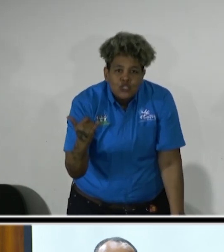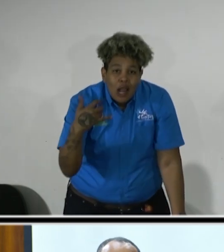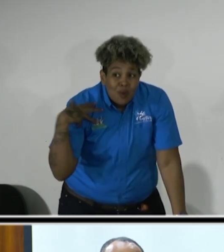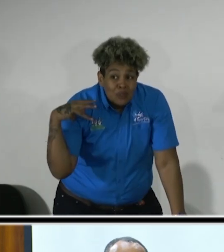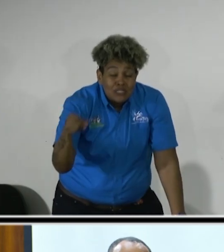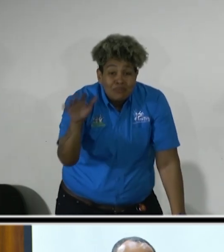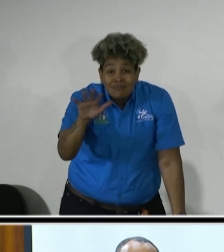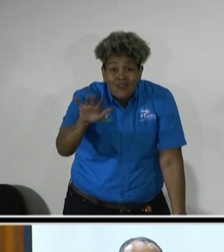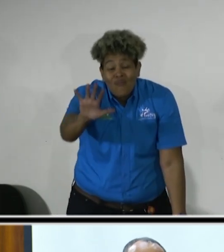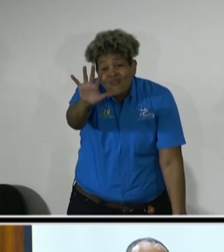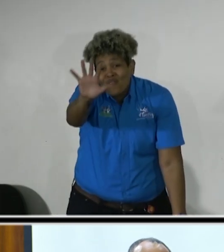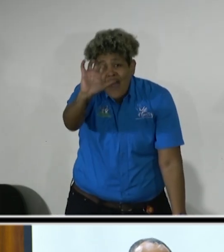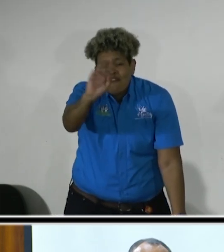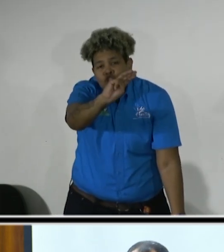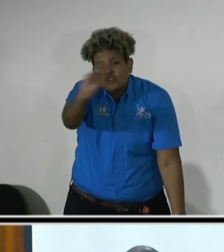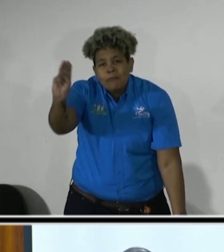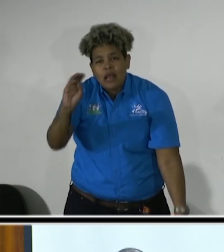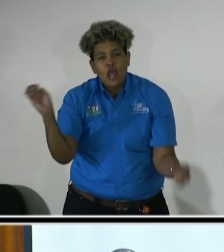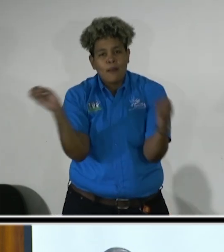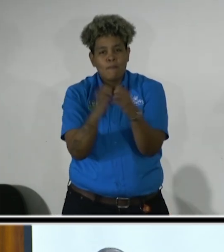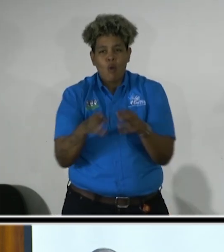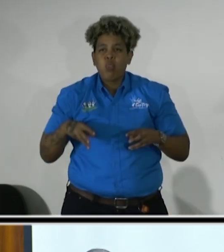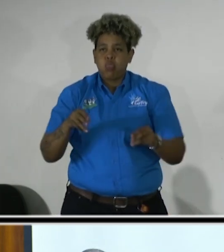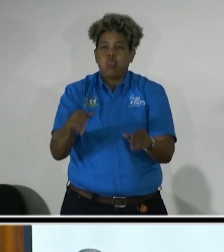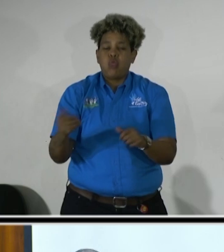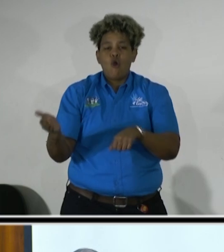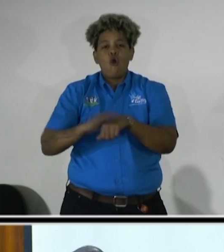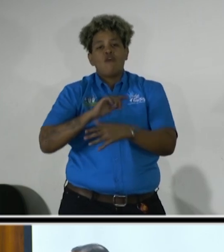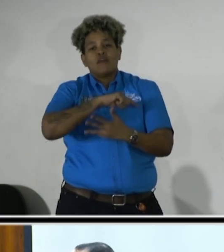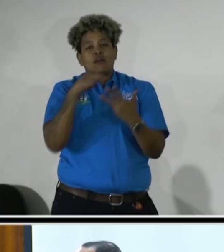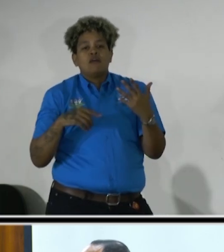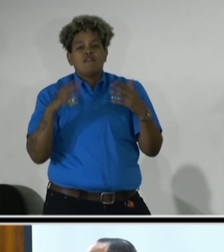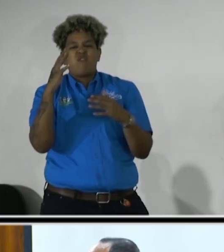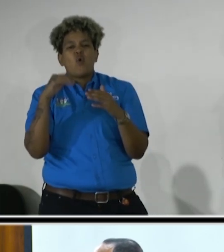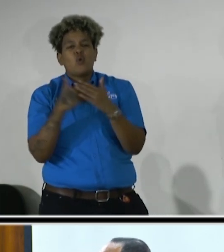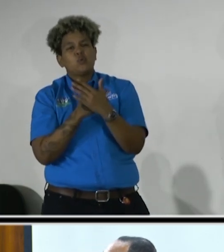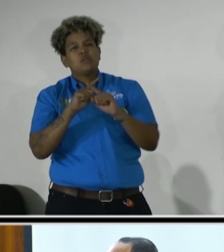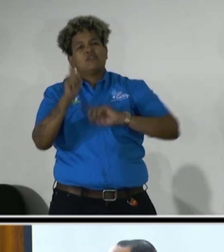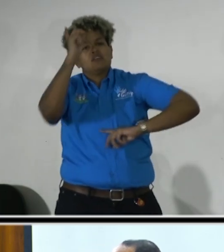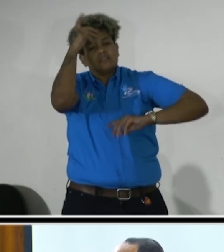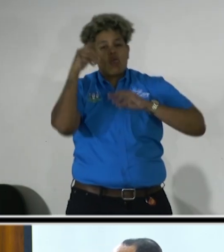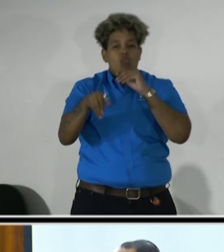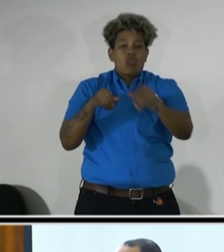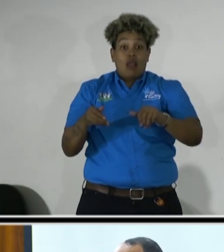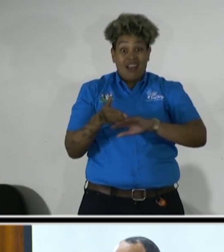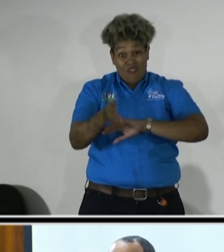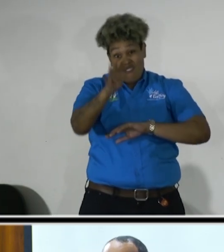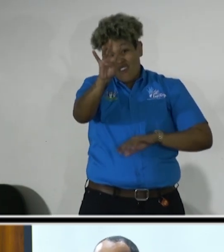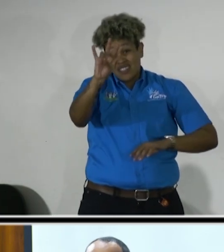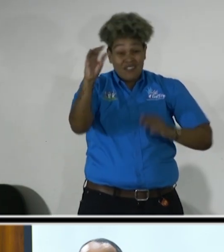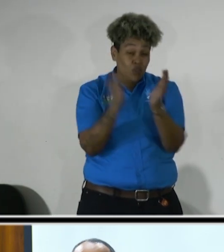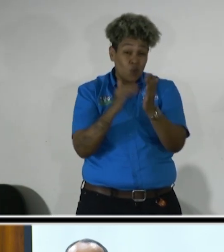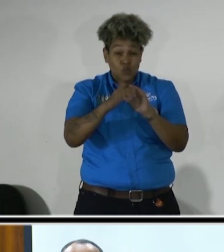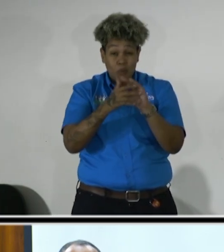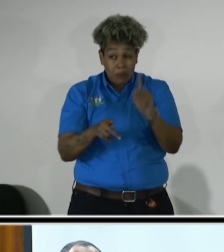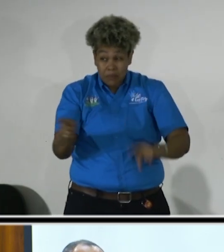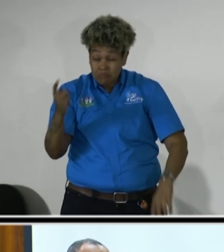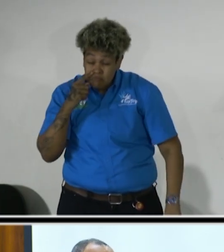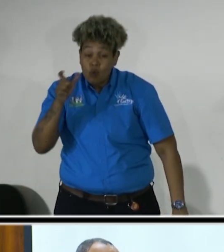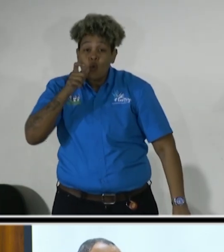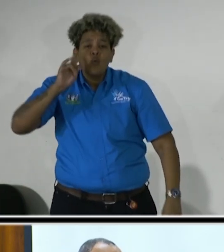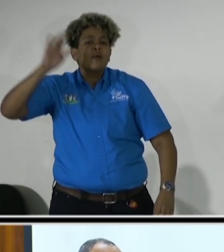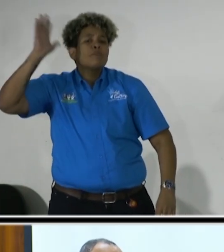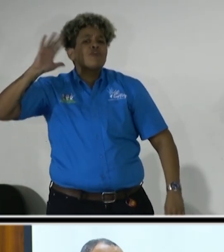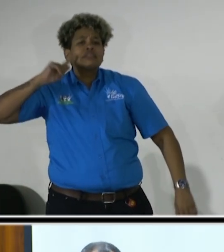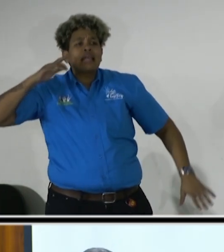nearly $500 million more to cover these four areas, and over 47,000 Jamaicans who would previously